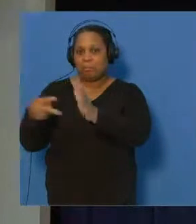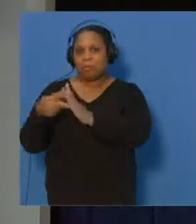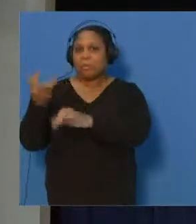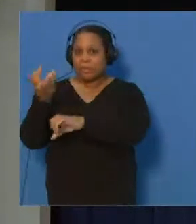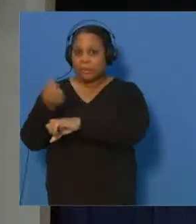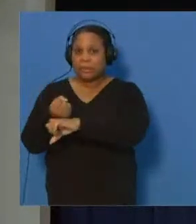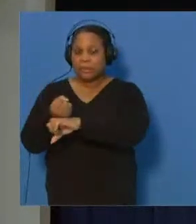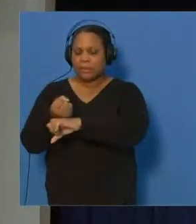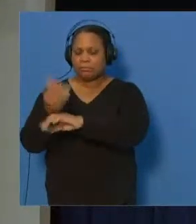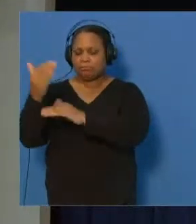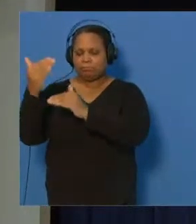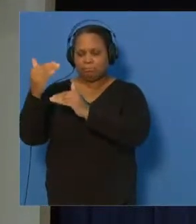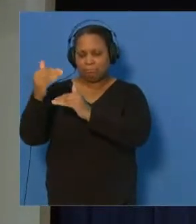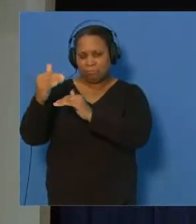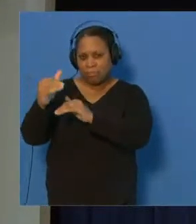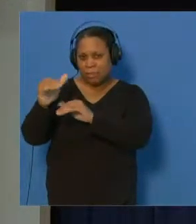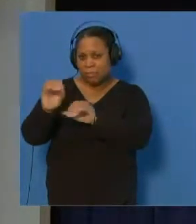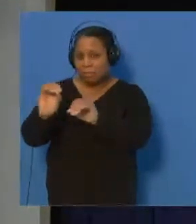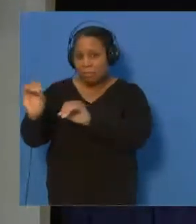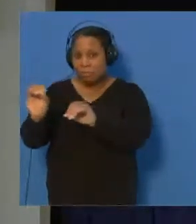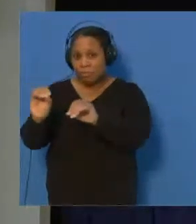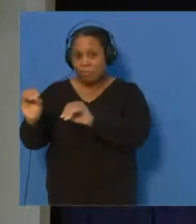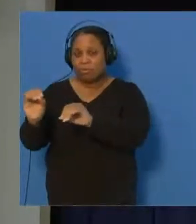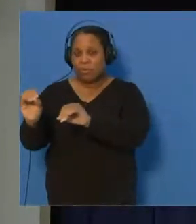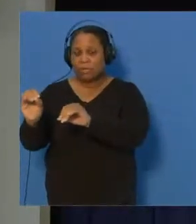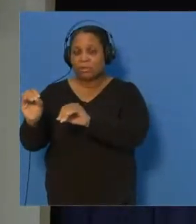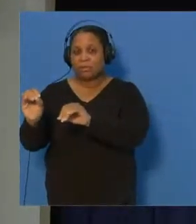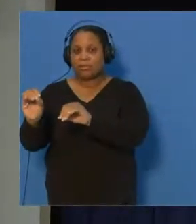in place is to minimize movement so we can